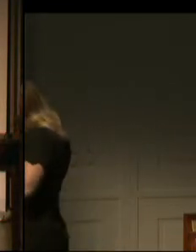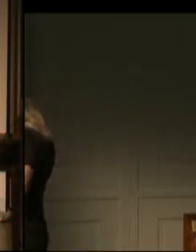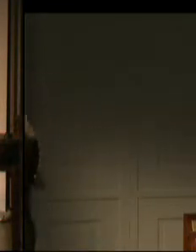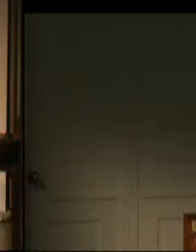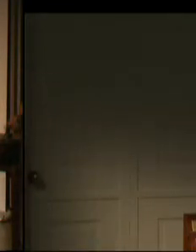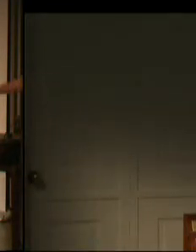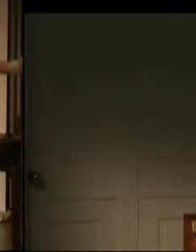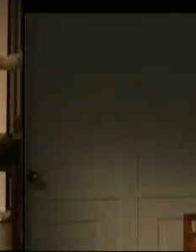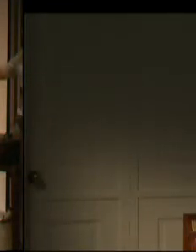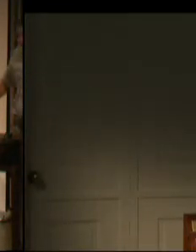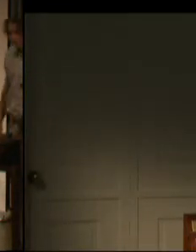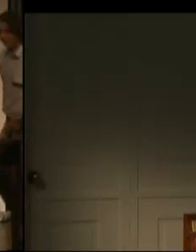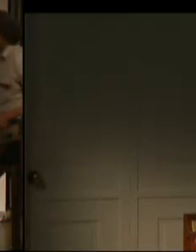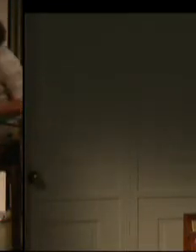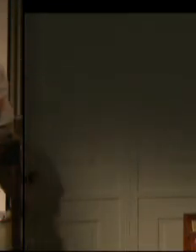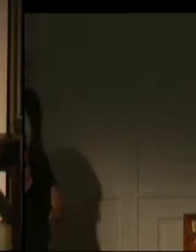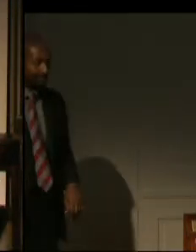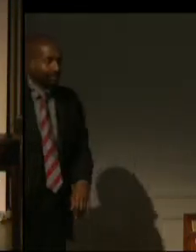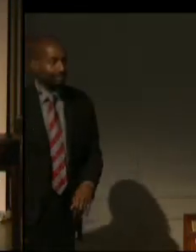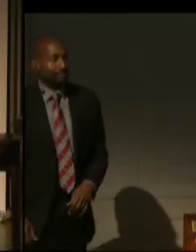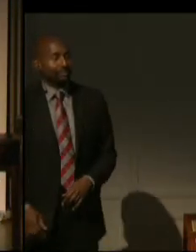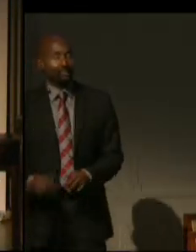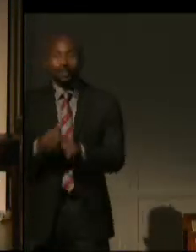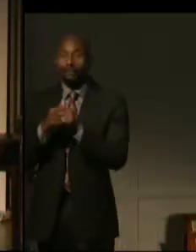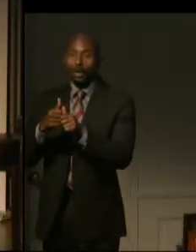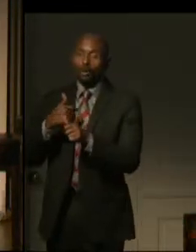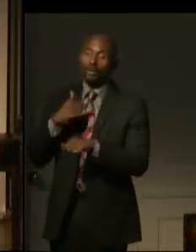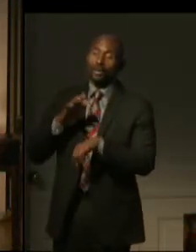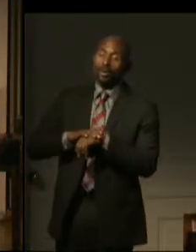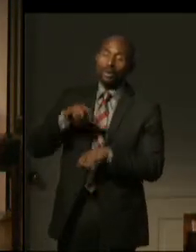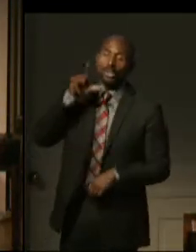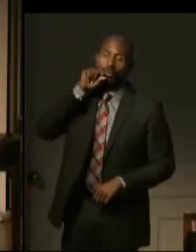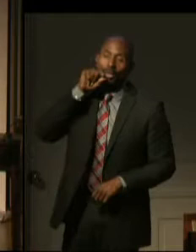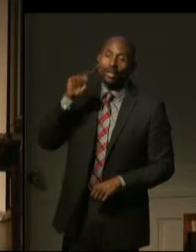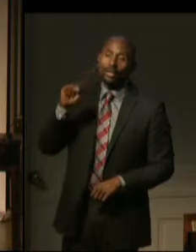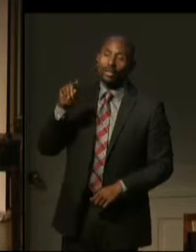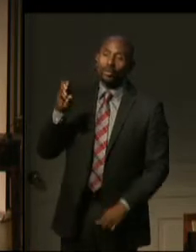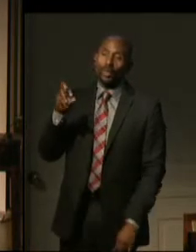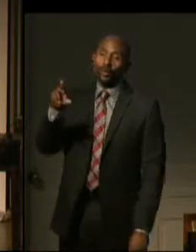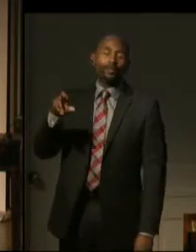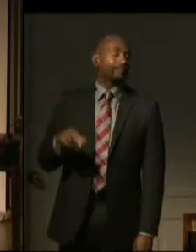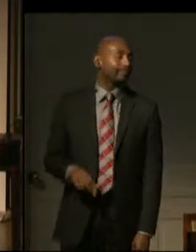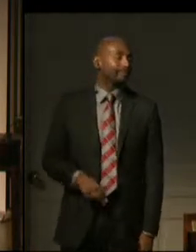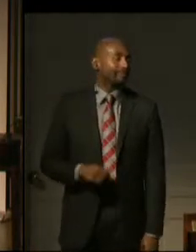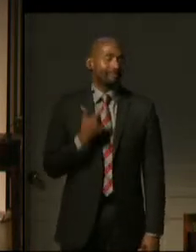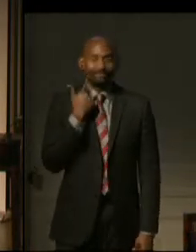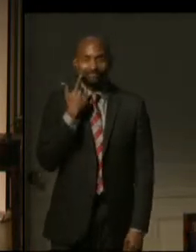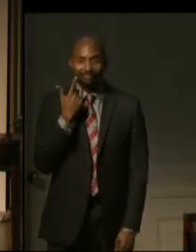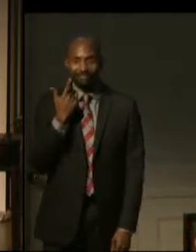Follow me on Twitter.